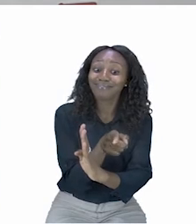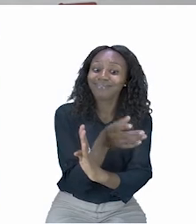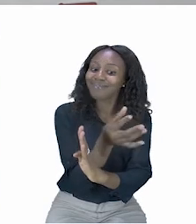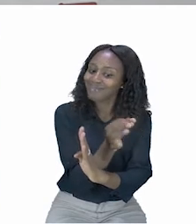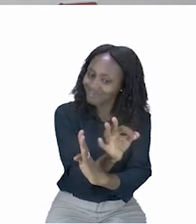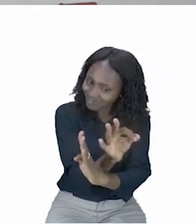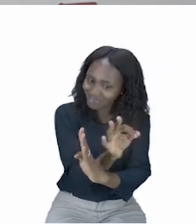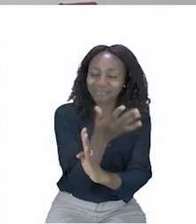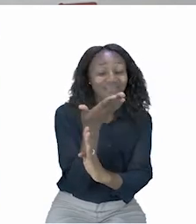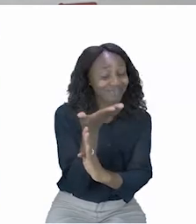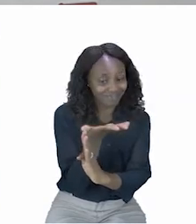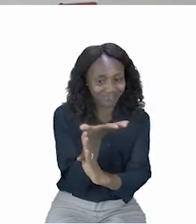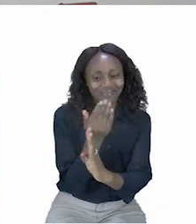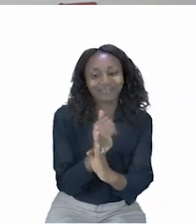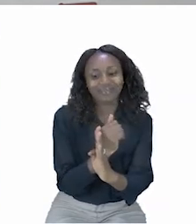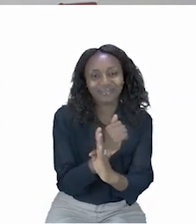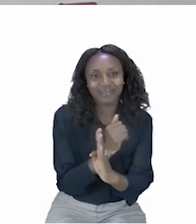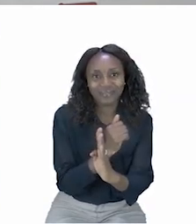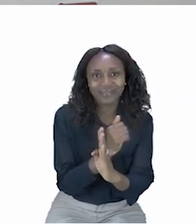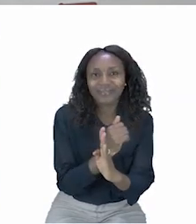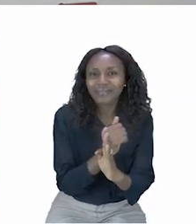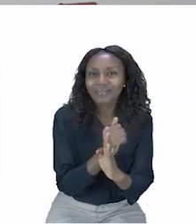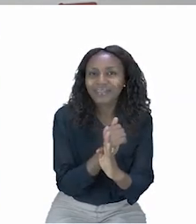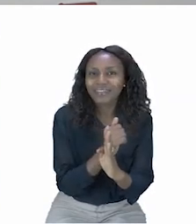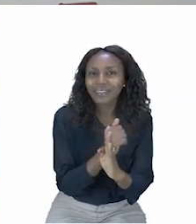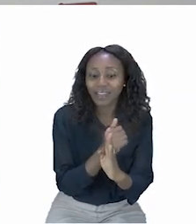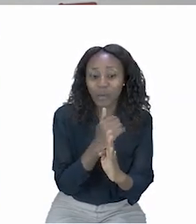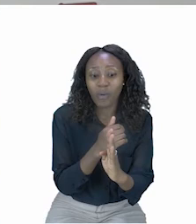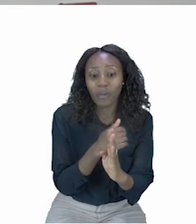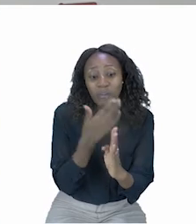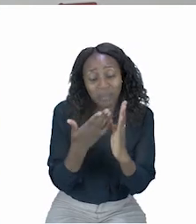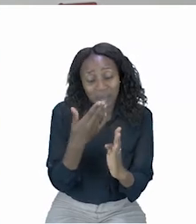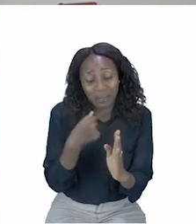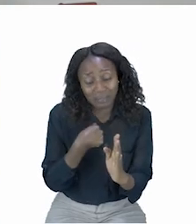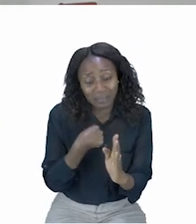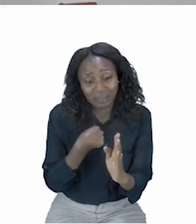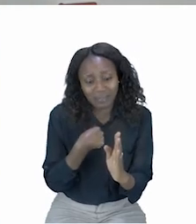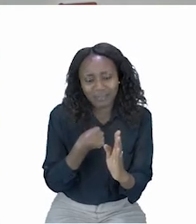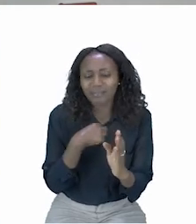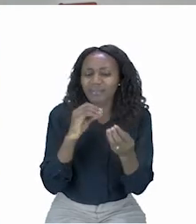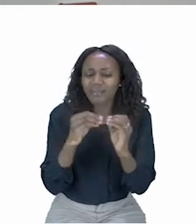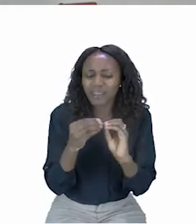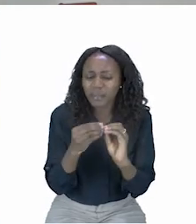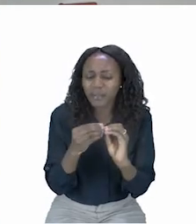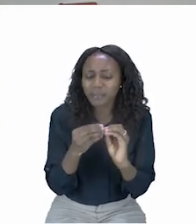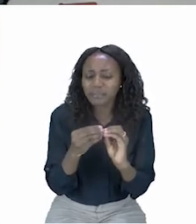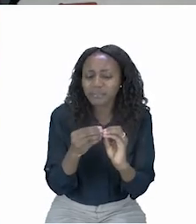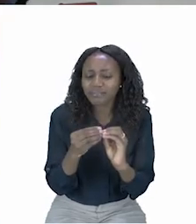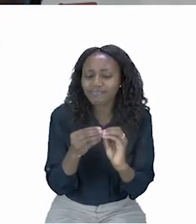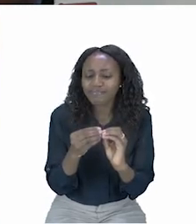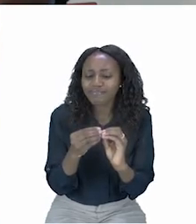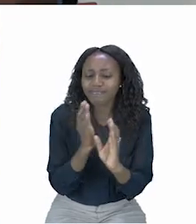number 9. And what if I said, find the number